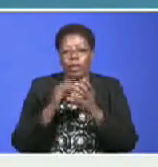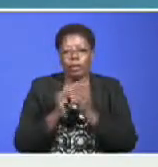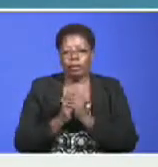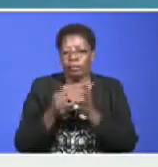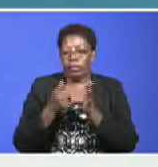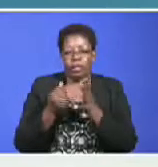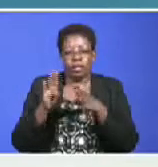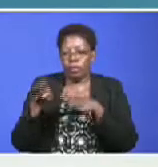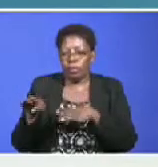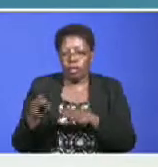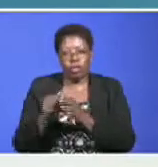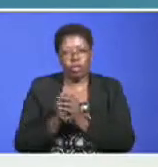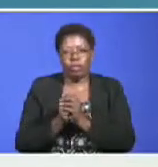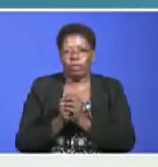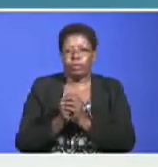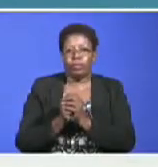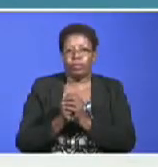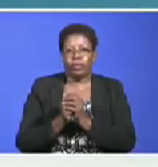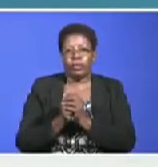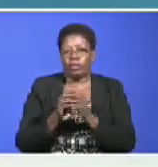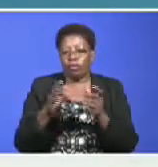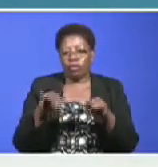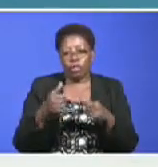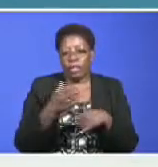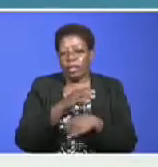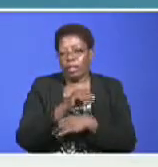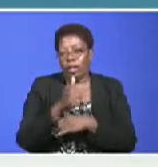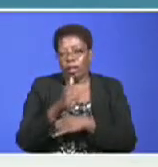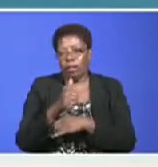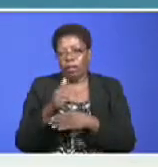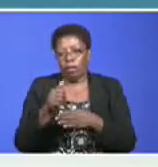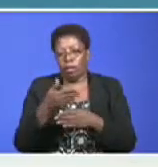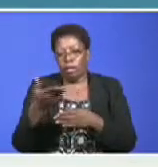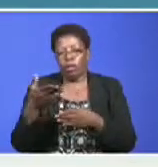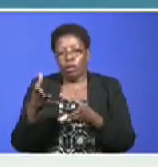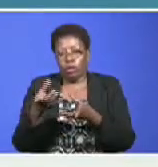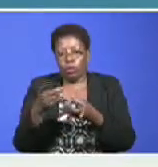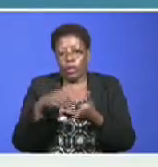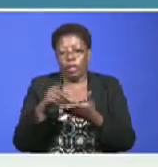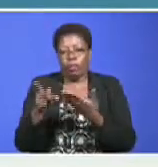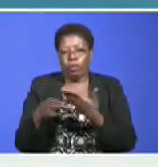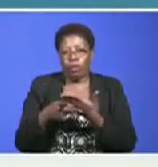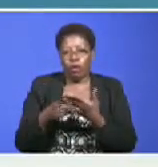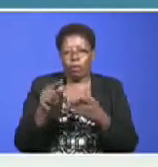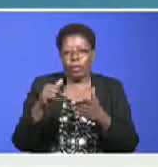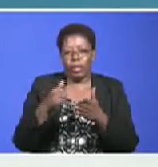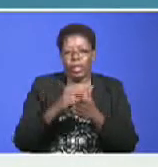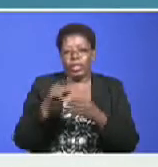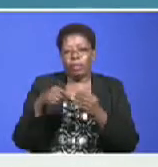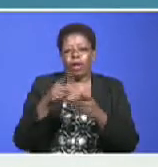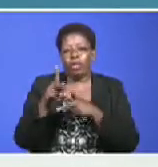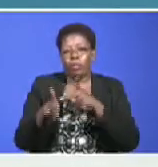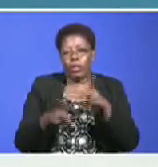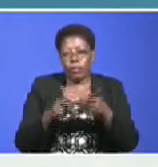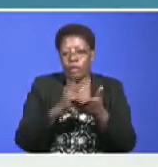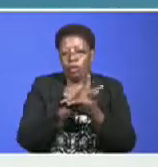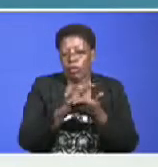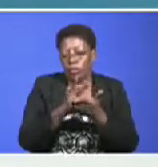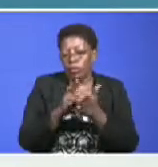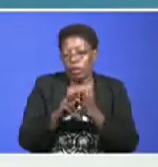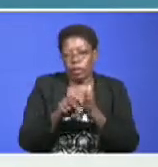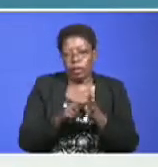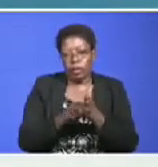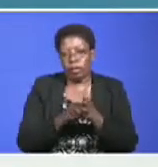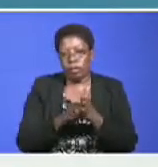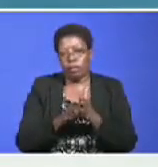beach, but just like everything we want to do in our program, it's really about people, and your hospitality